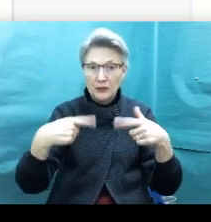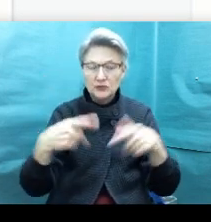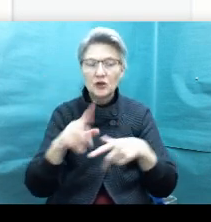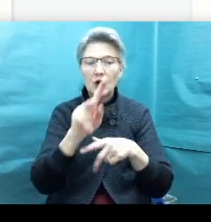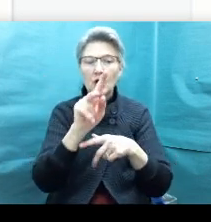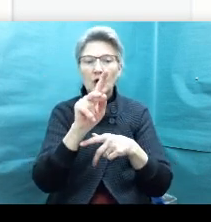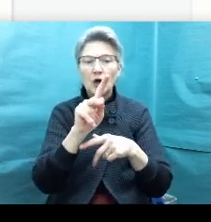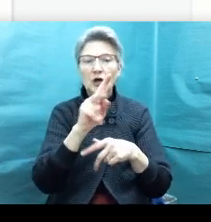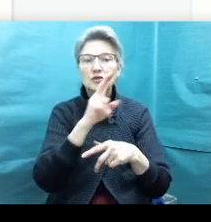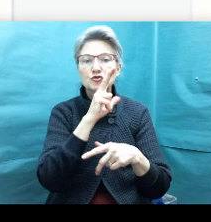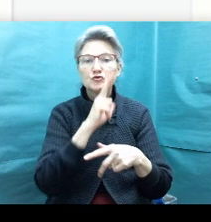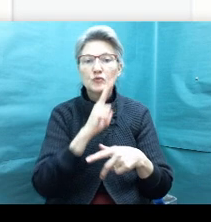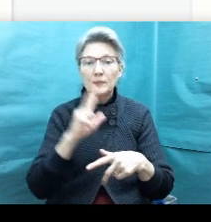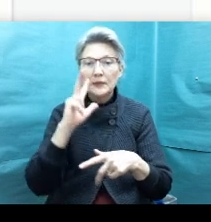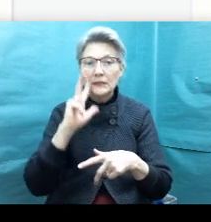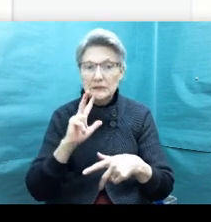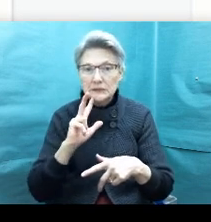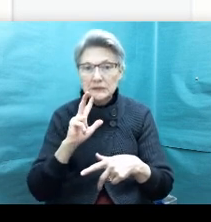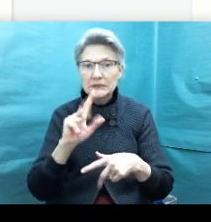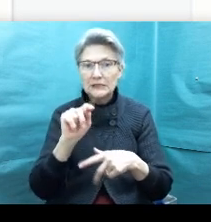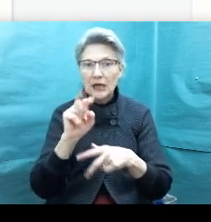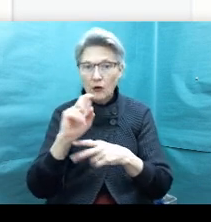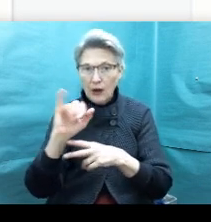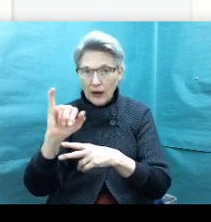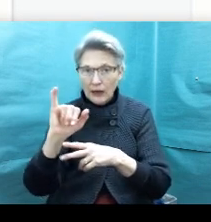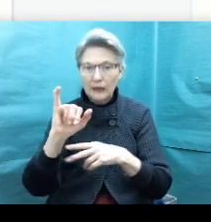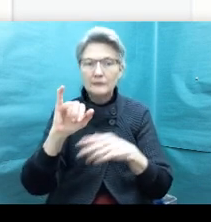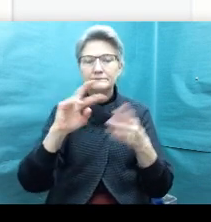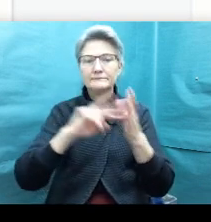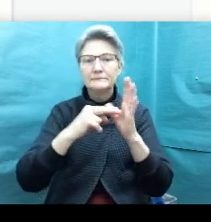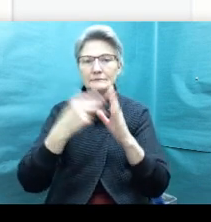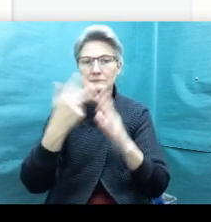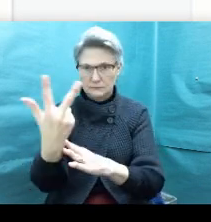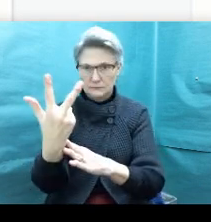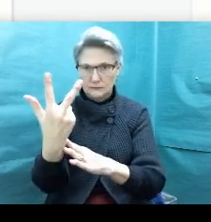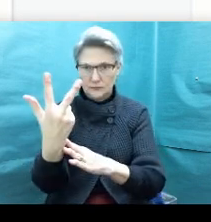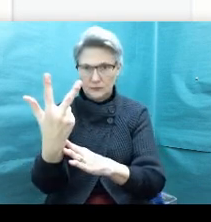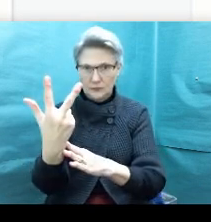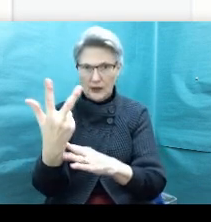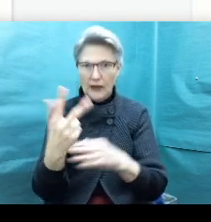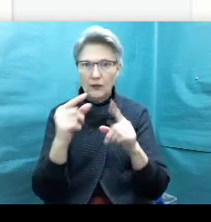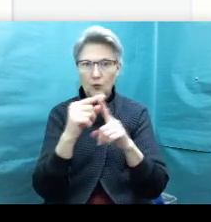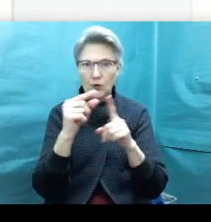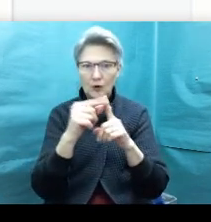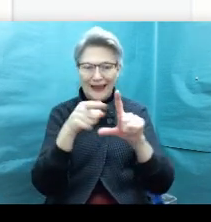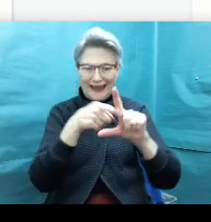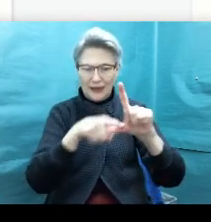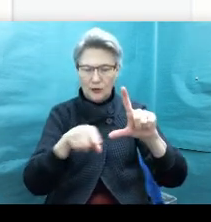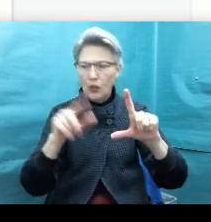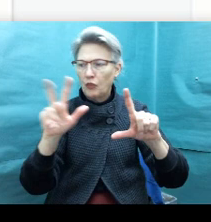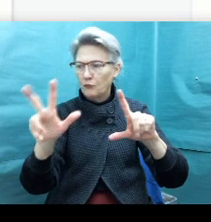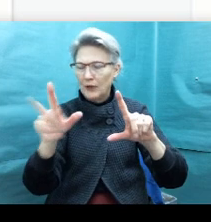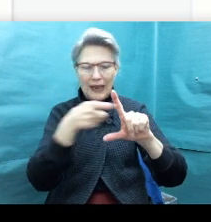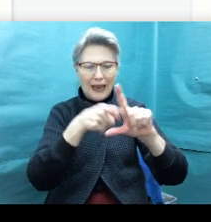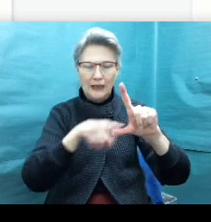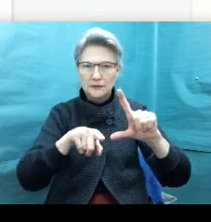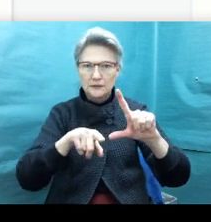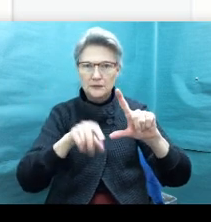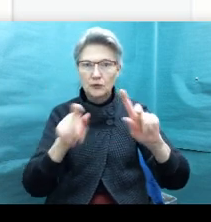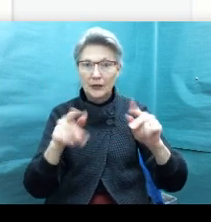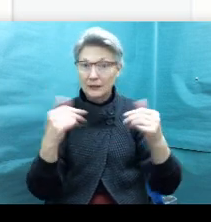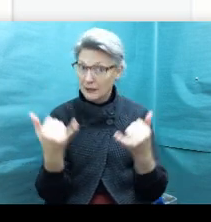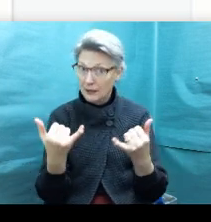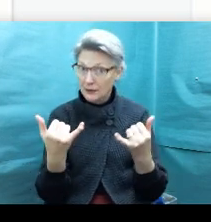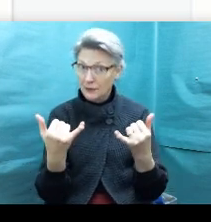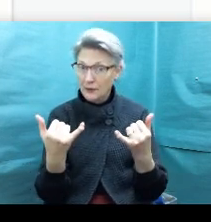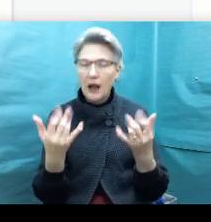So that T-R-I signifies 3, and in the word, angles. So triangles, 3 angles. Okay, so